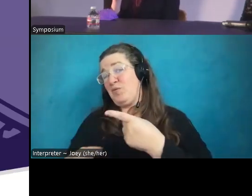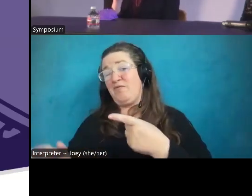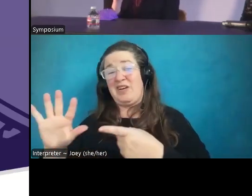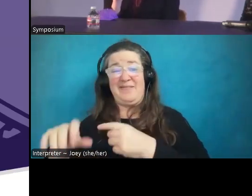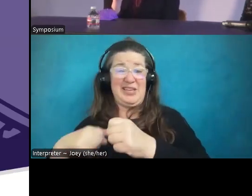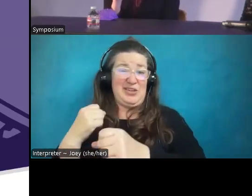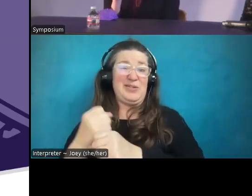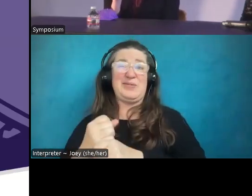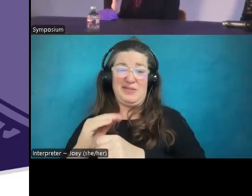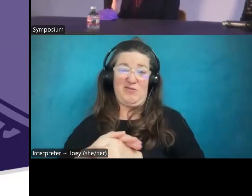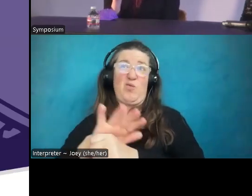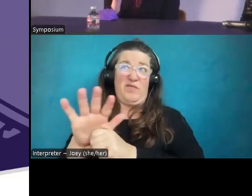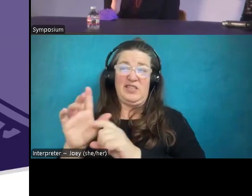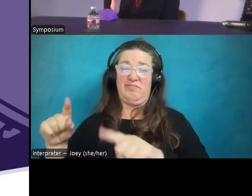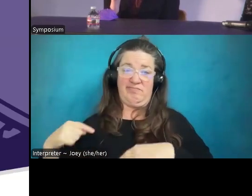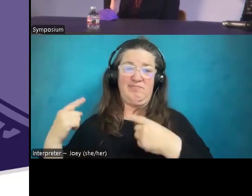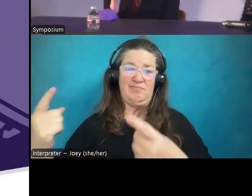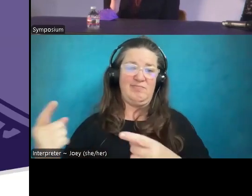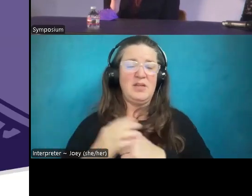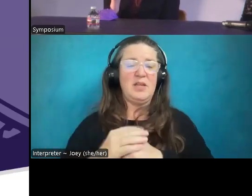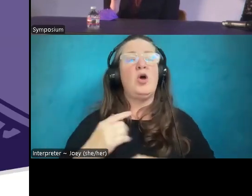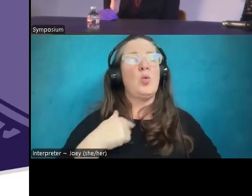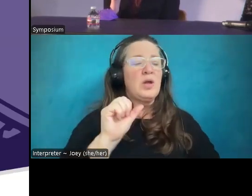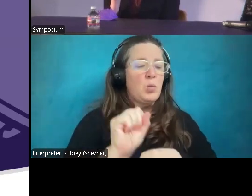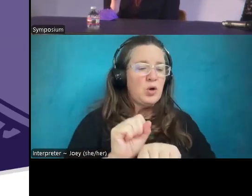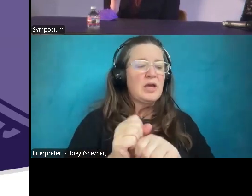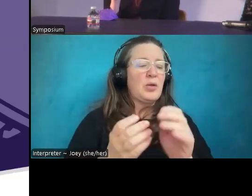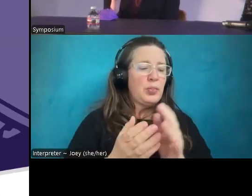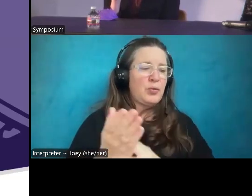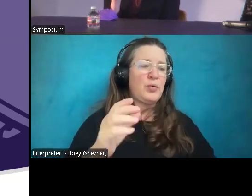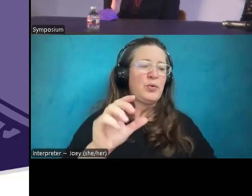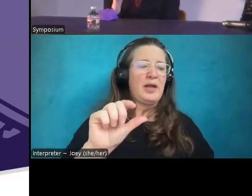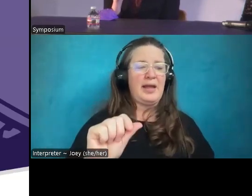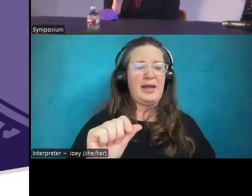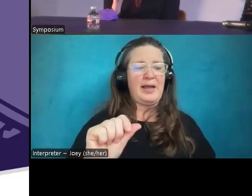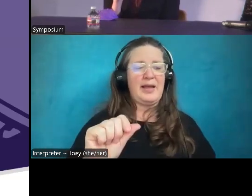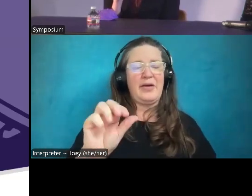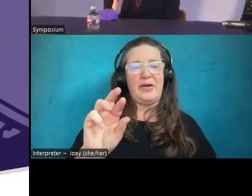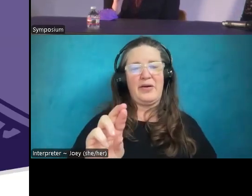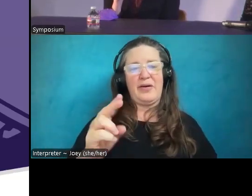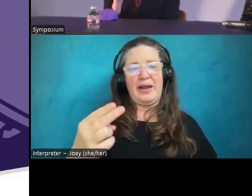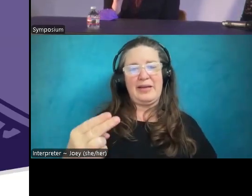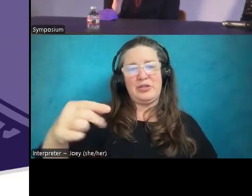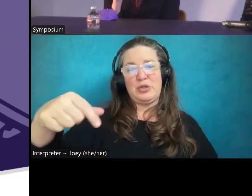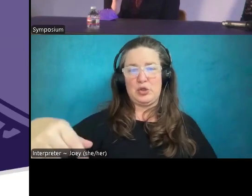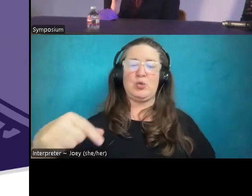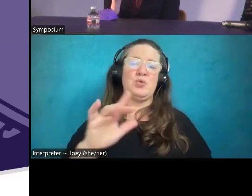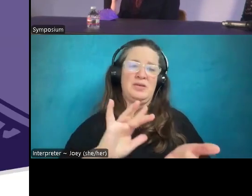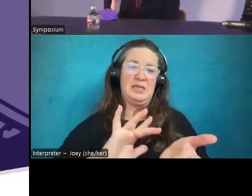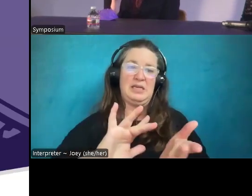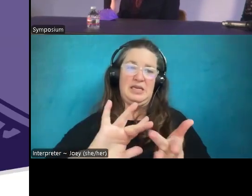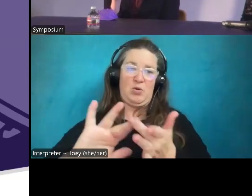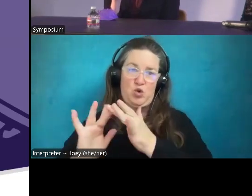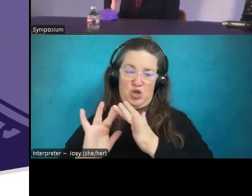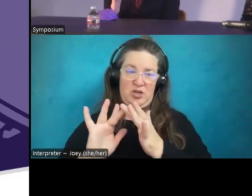area through the AHRQ network. One of at least our institution's objectives is to